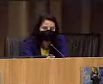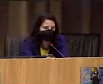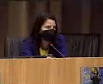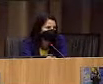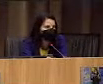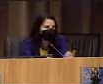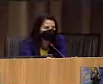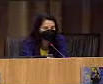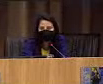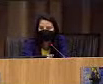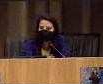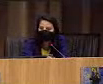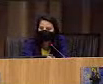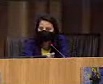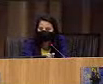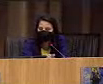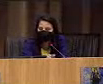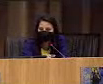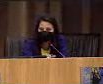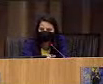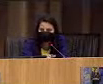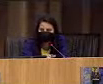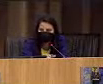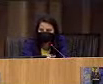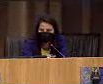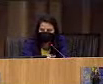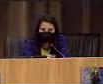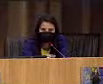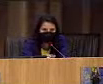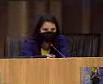follow-up since the first